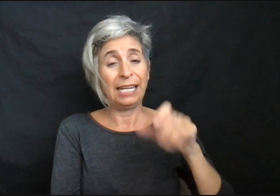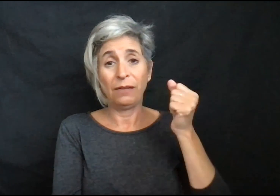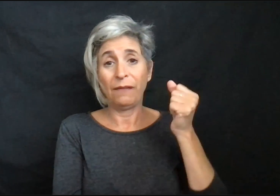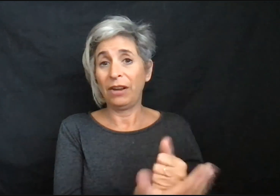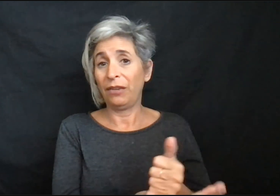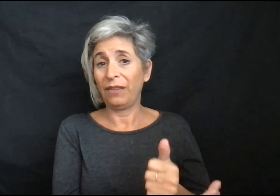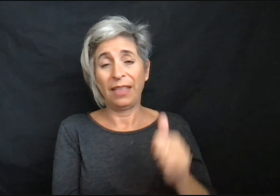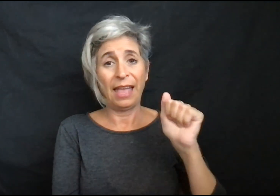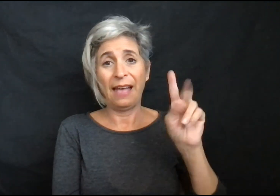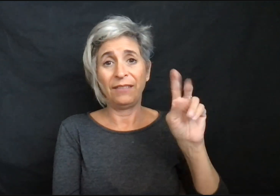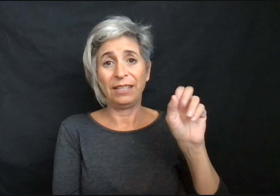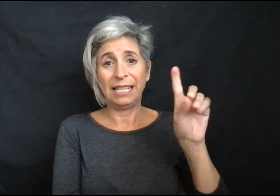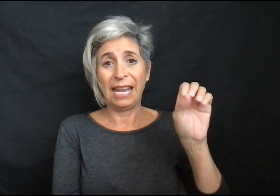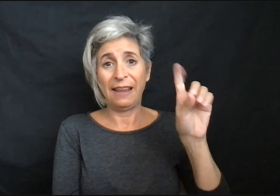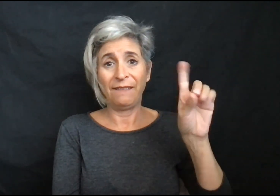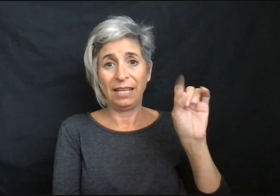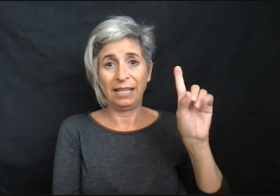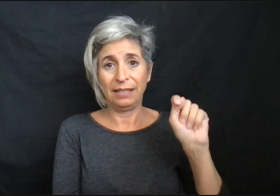mentioning.